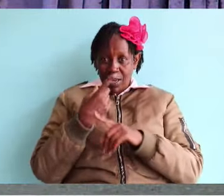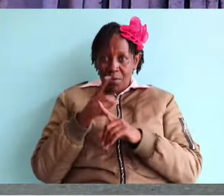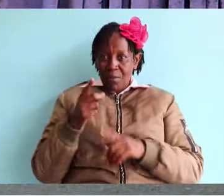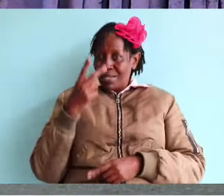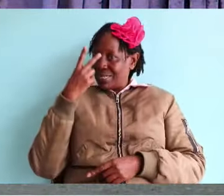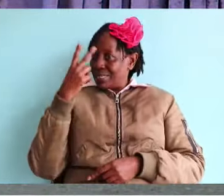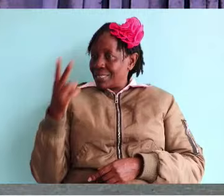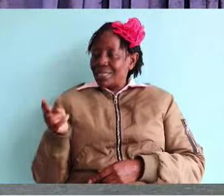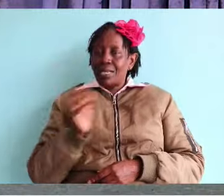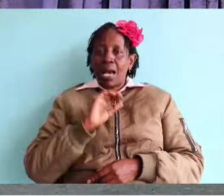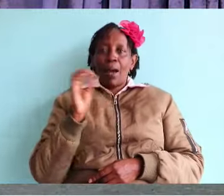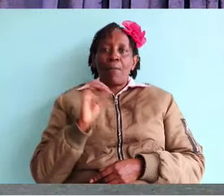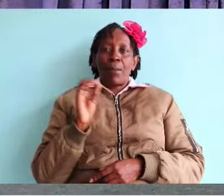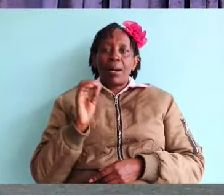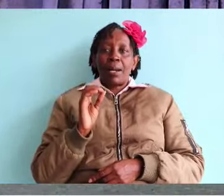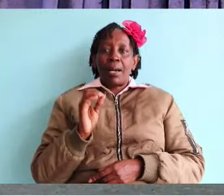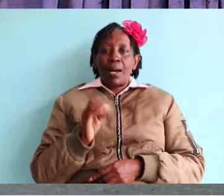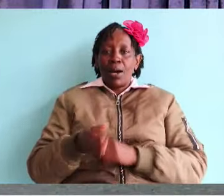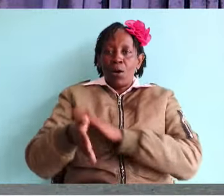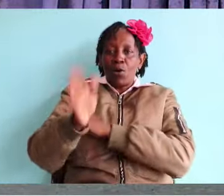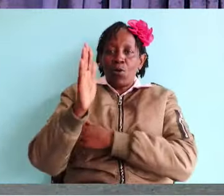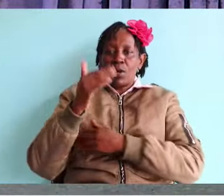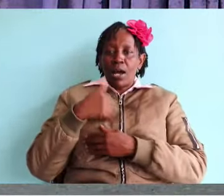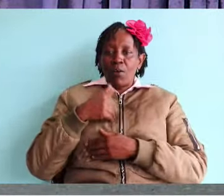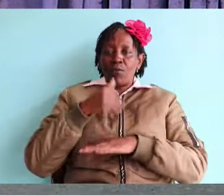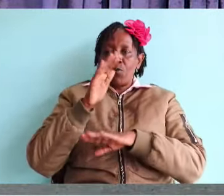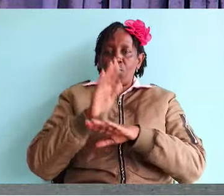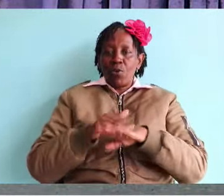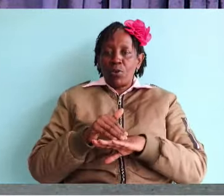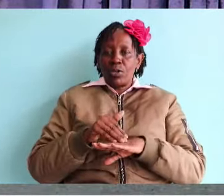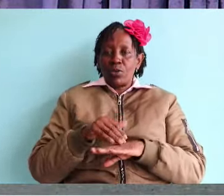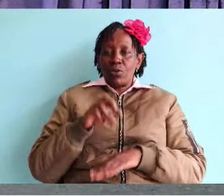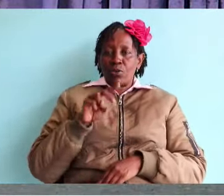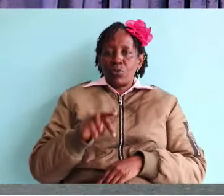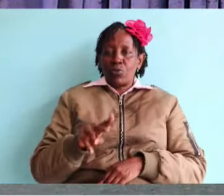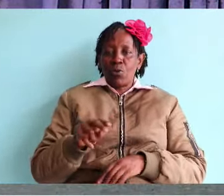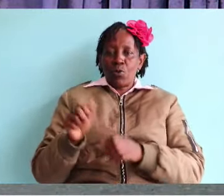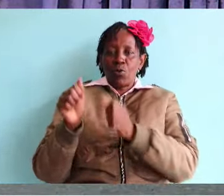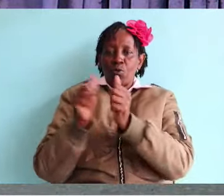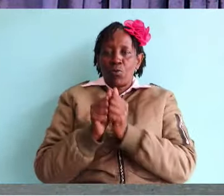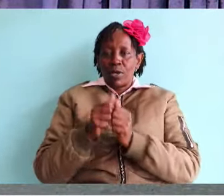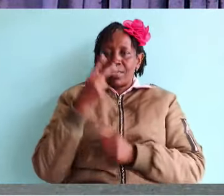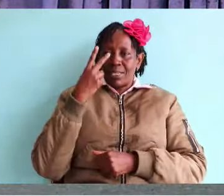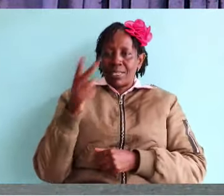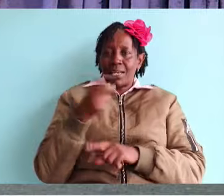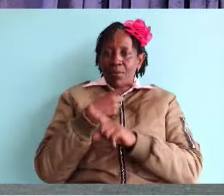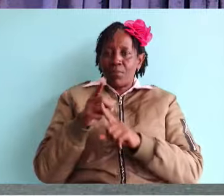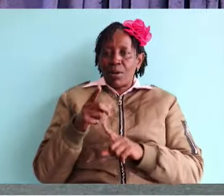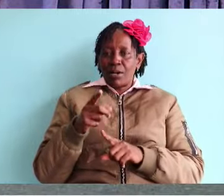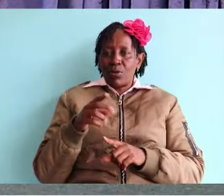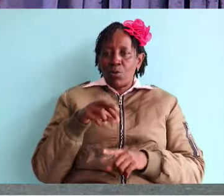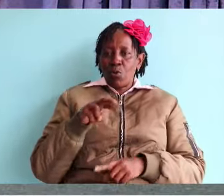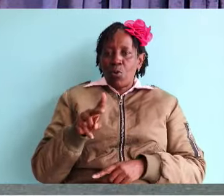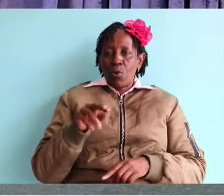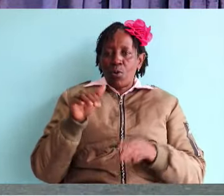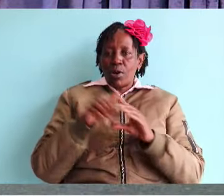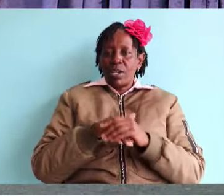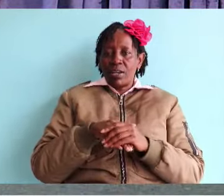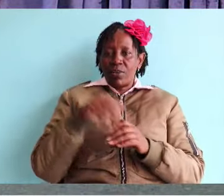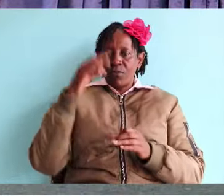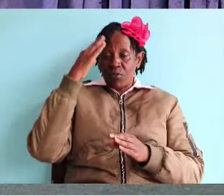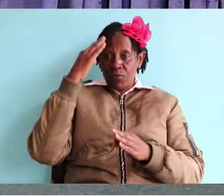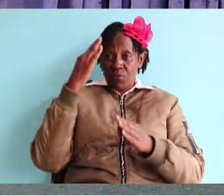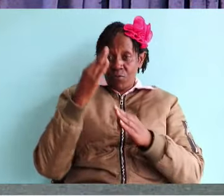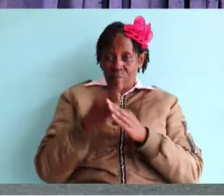that is what the Lord has called us, not to walk by sight, but to walk by faith. And I like Gideon, the way he was